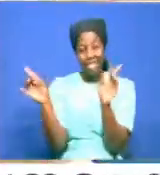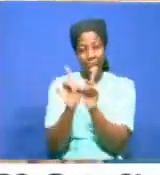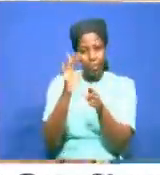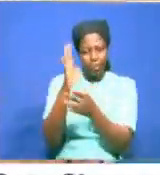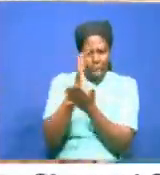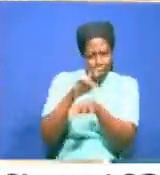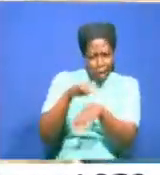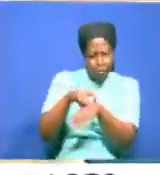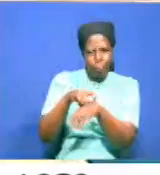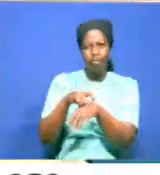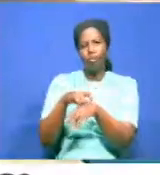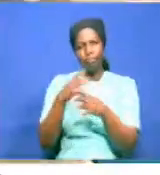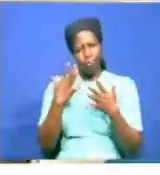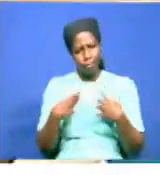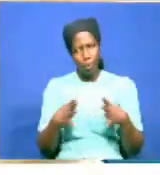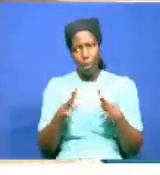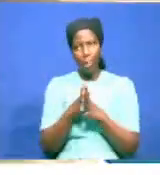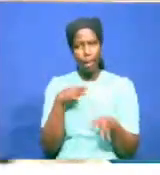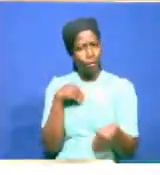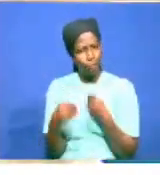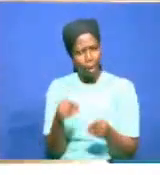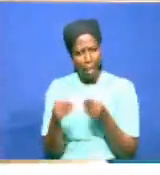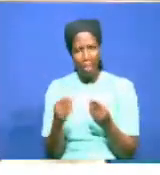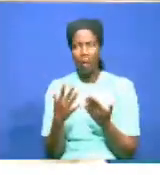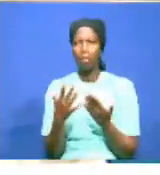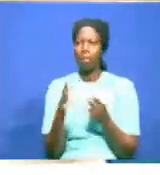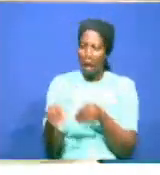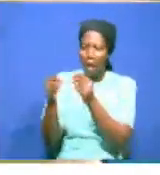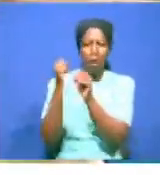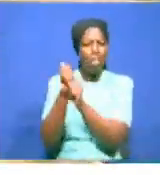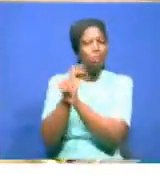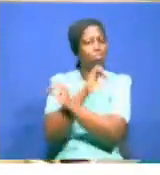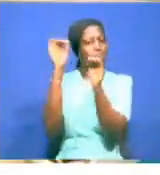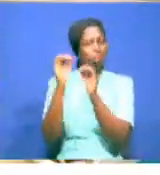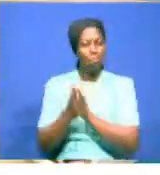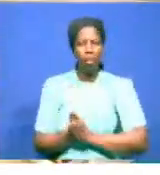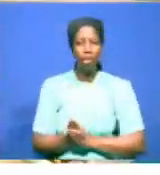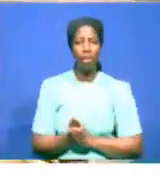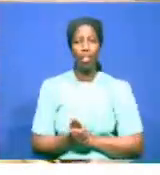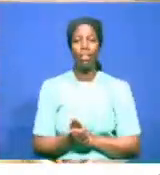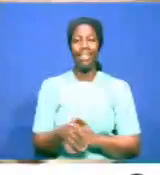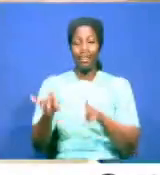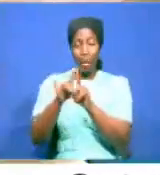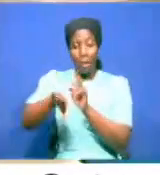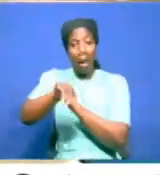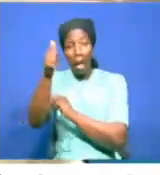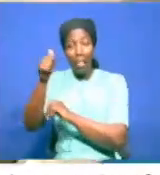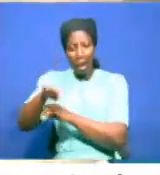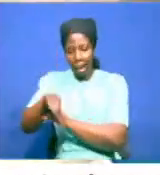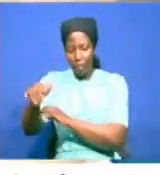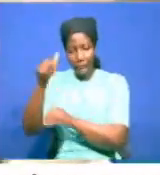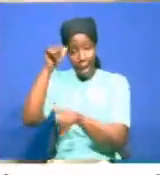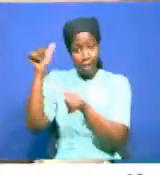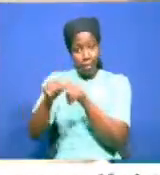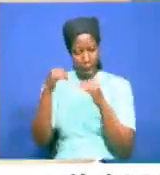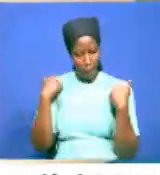disabilities have papers. And when it comes to jobs, they're not given jobs. And in some counties, I remember trying to